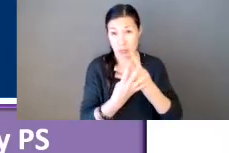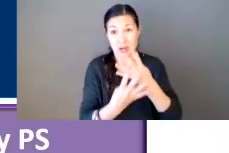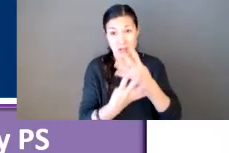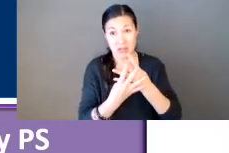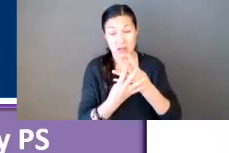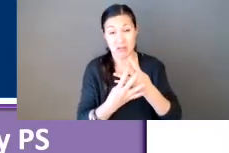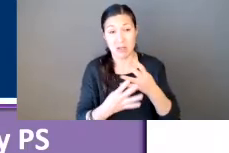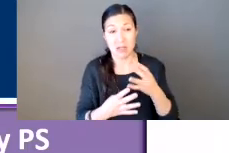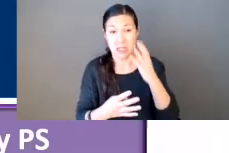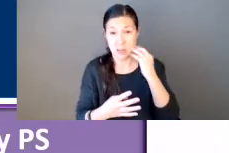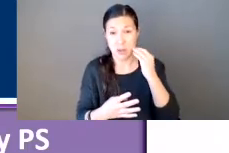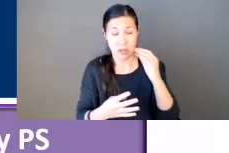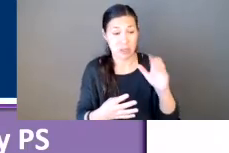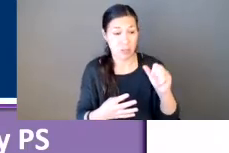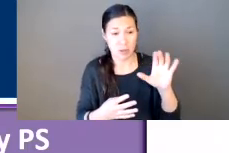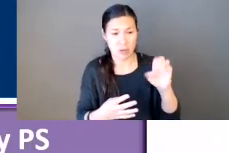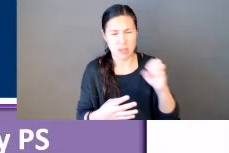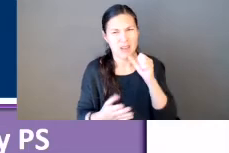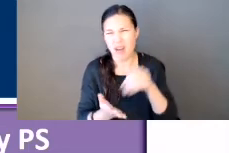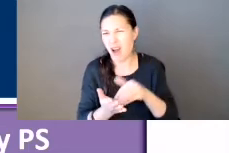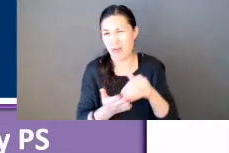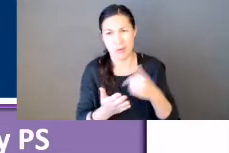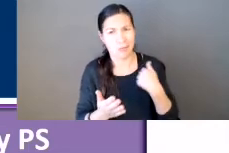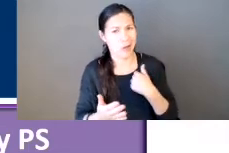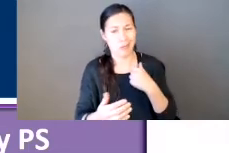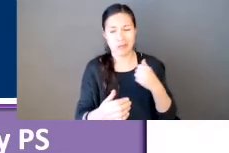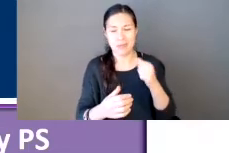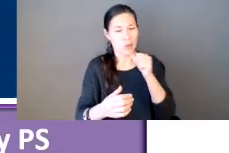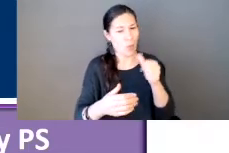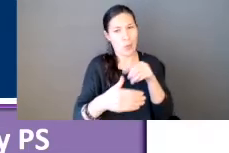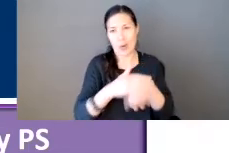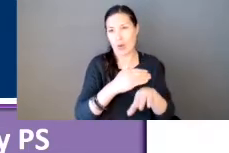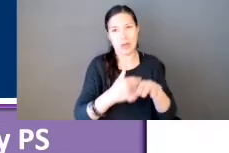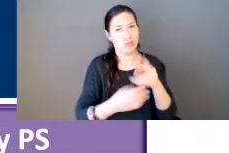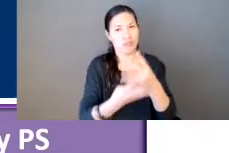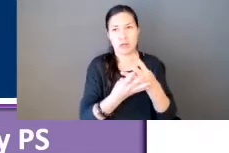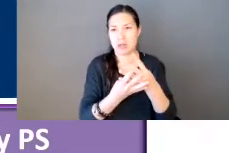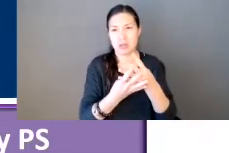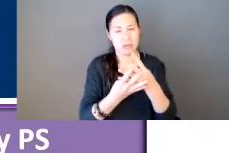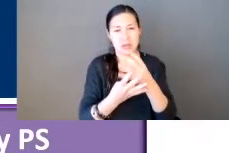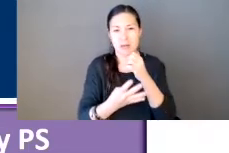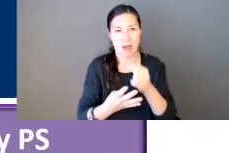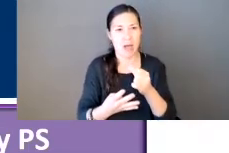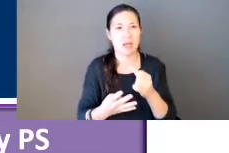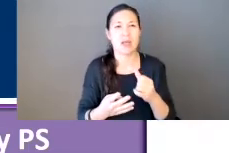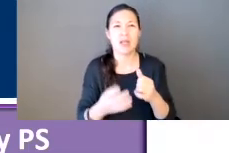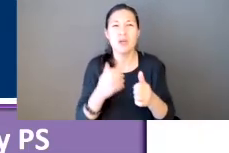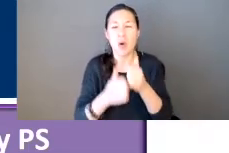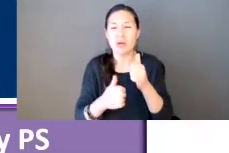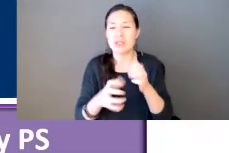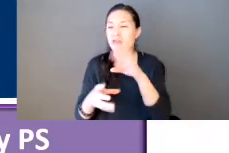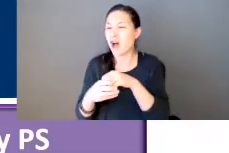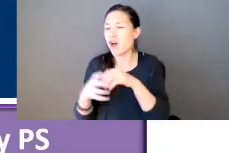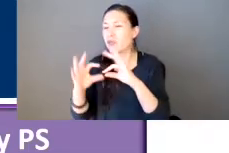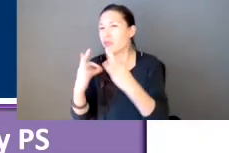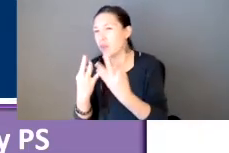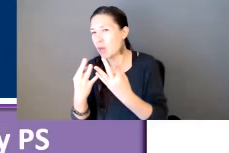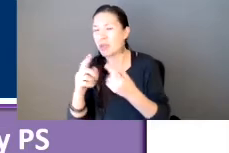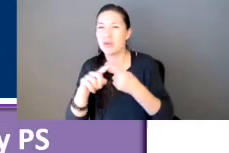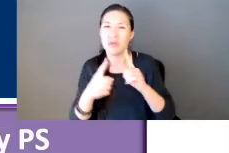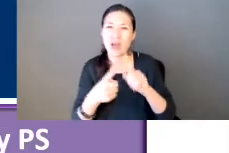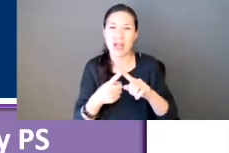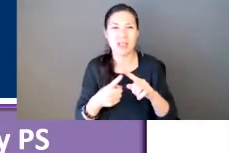Not a lot, and we won't go into prisons, obviously. As I said before, mostly family, friends, non-strangers, guardian